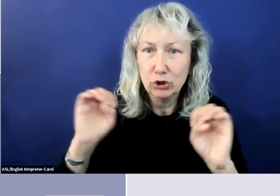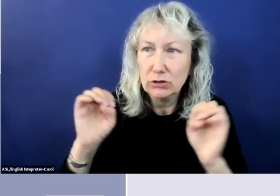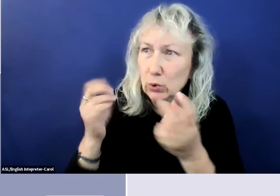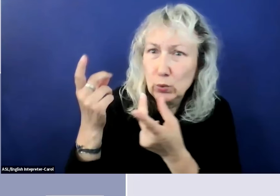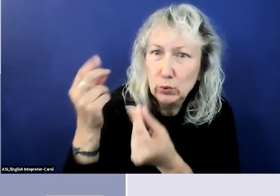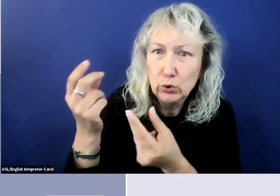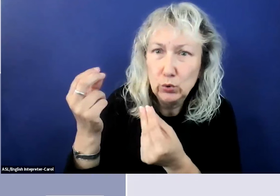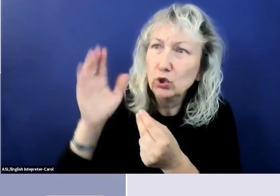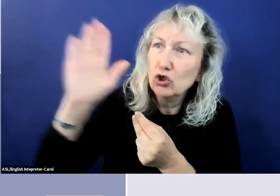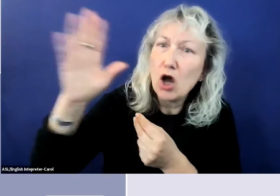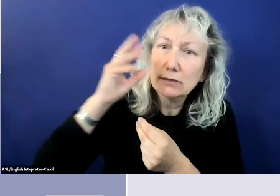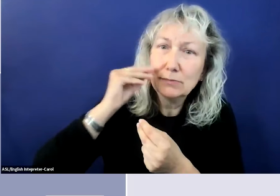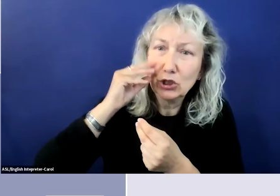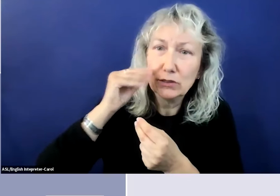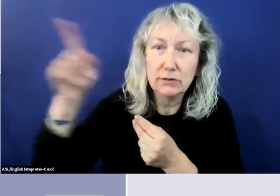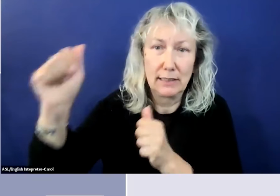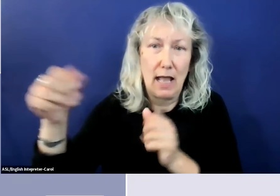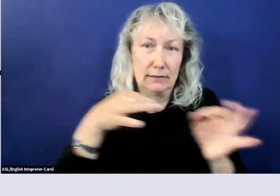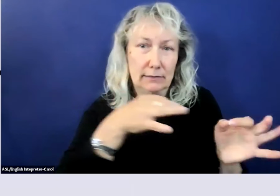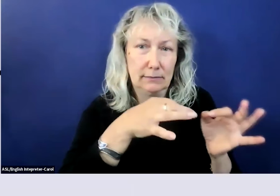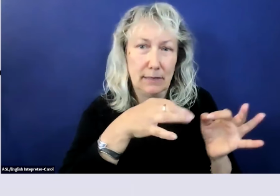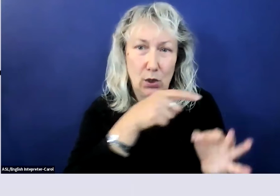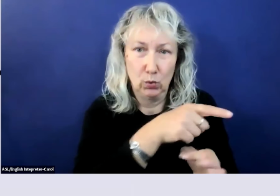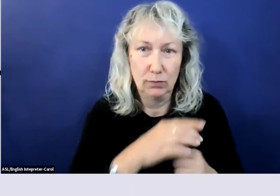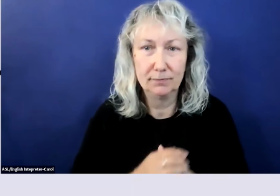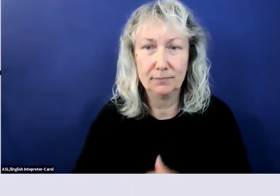historically. Next slide, please.